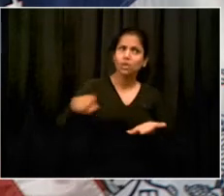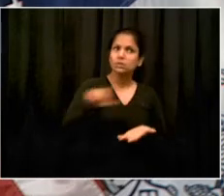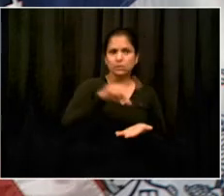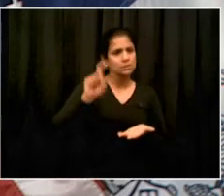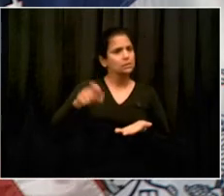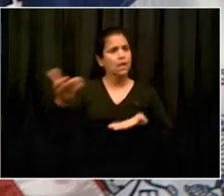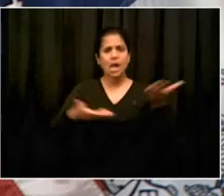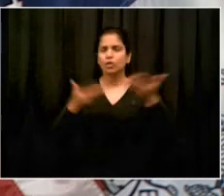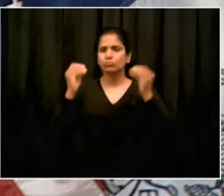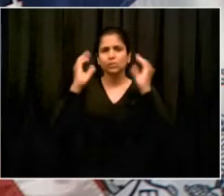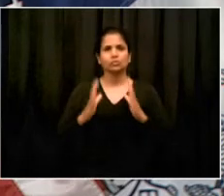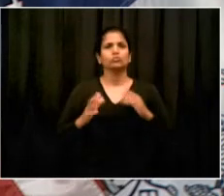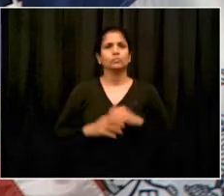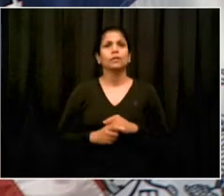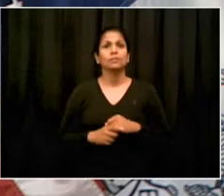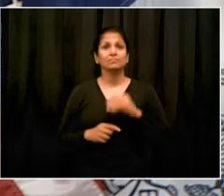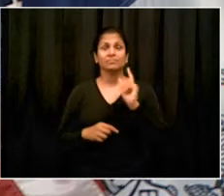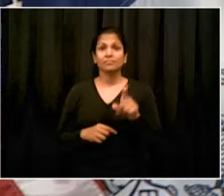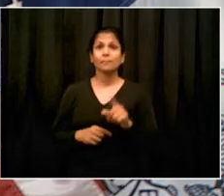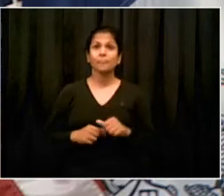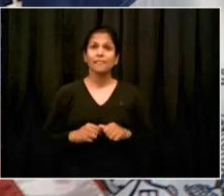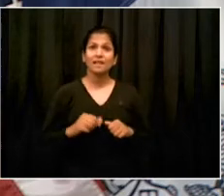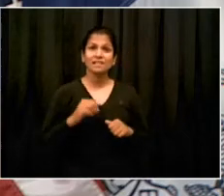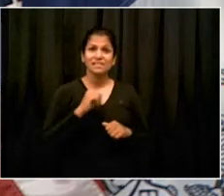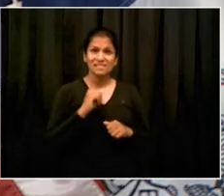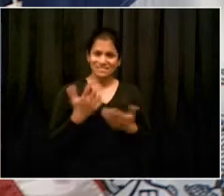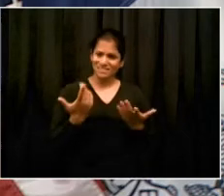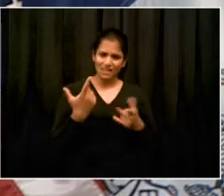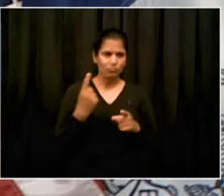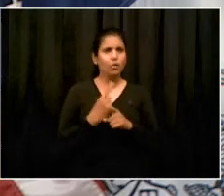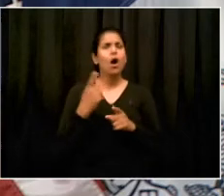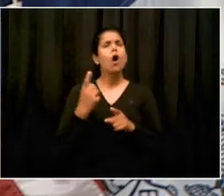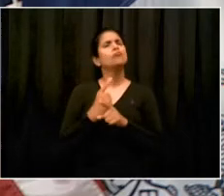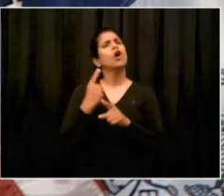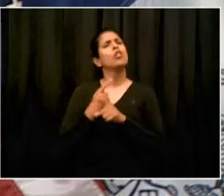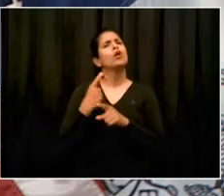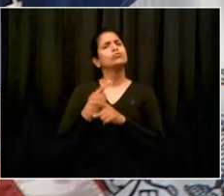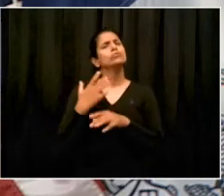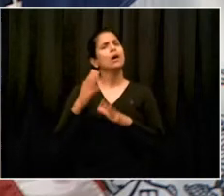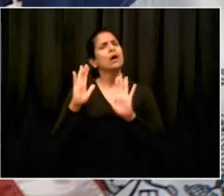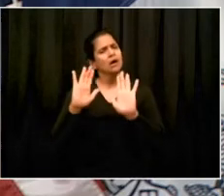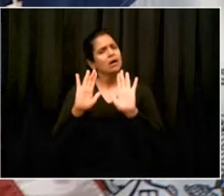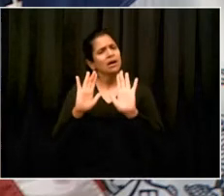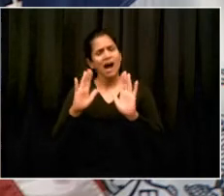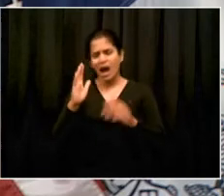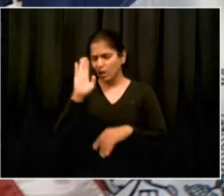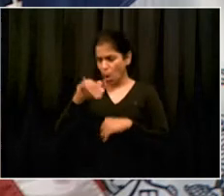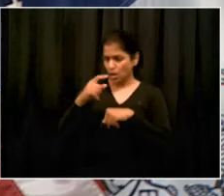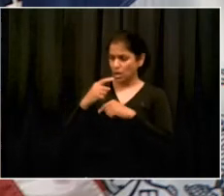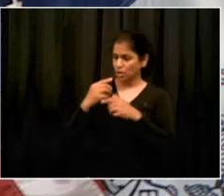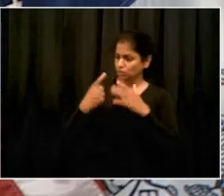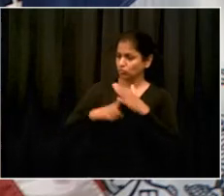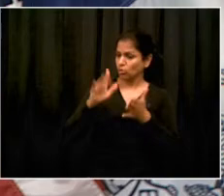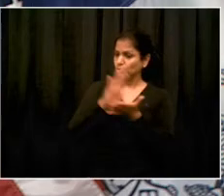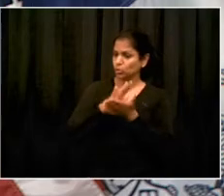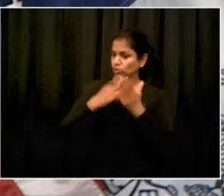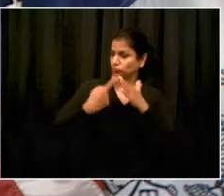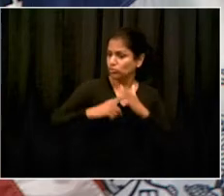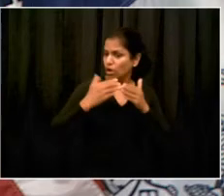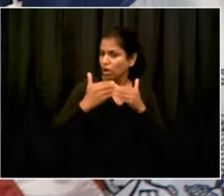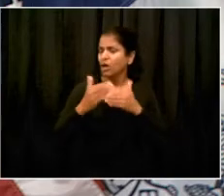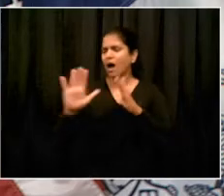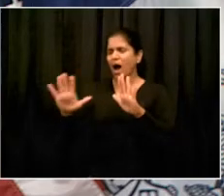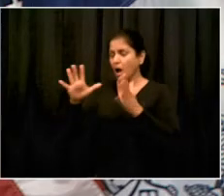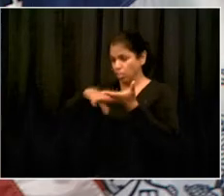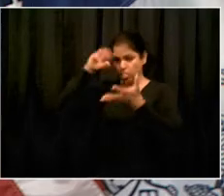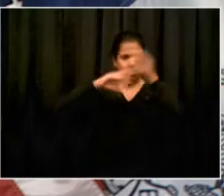weeks to get down to their final teaching roster. When we have the final teaching roster for every single school, we'll add it up and we'll give you the grand